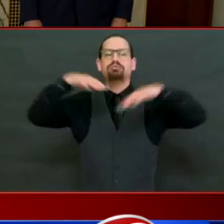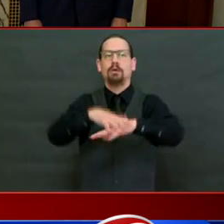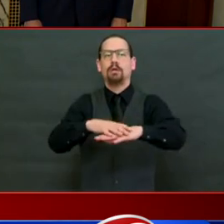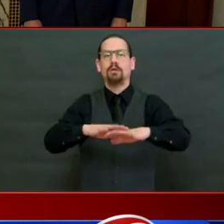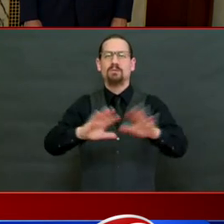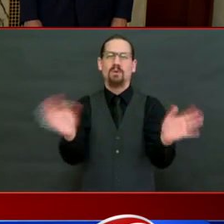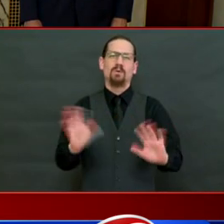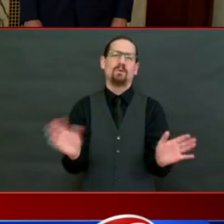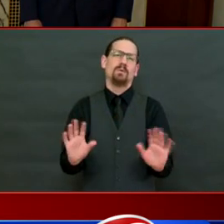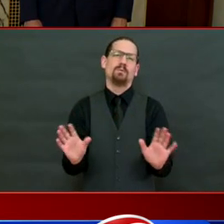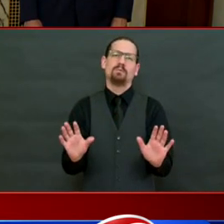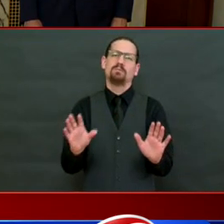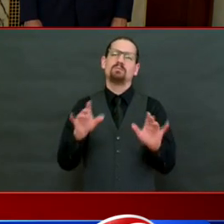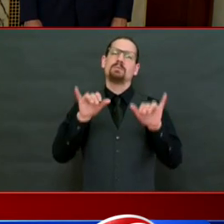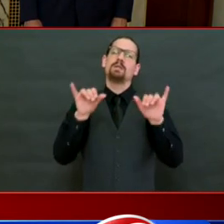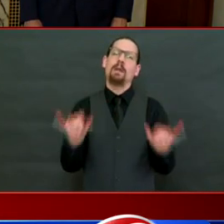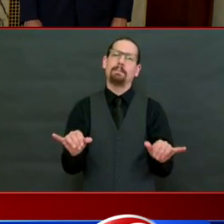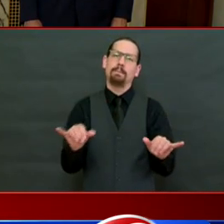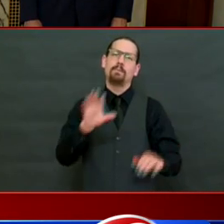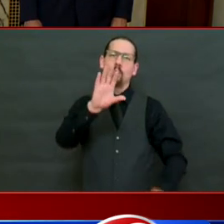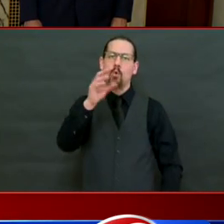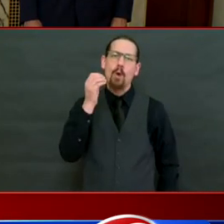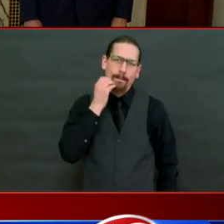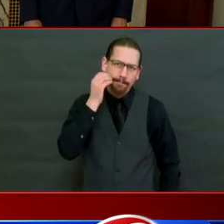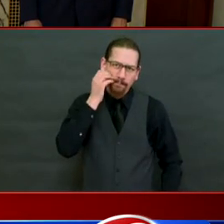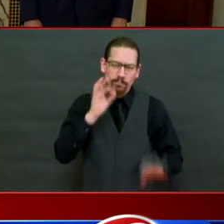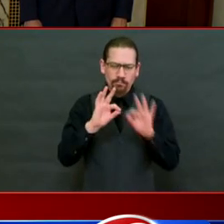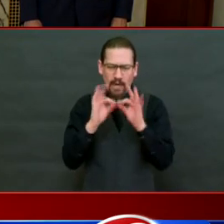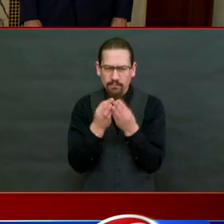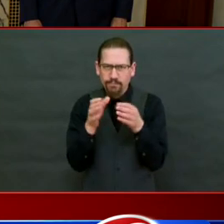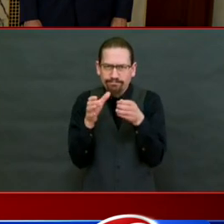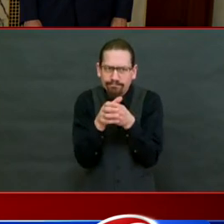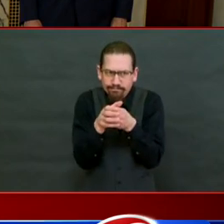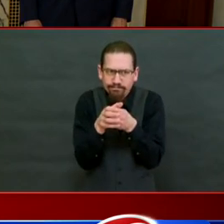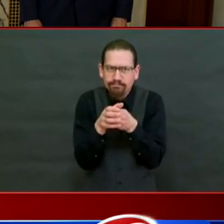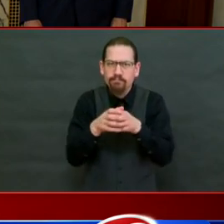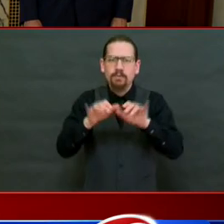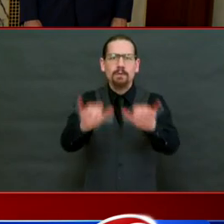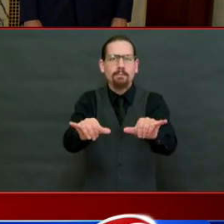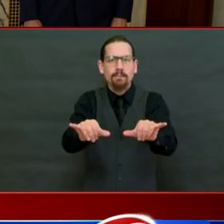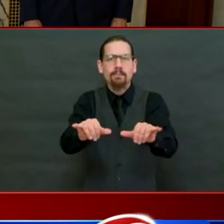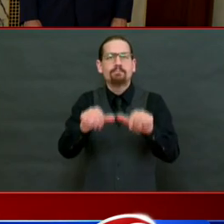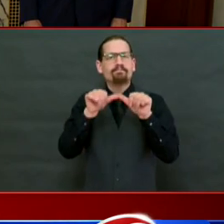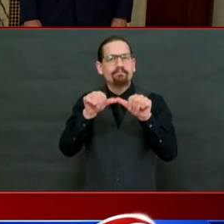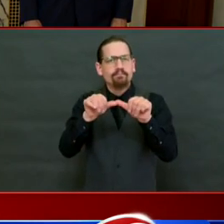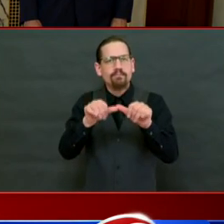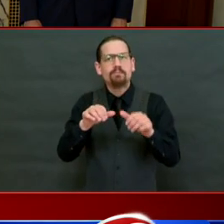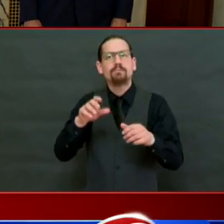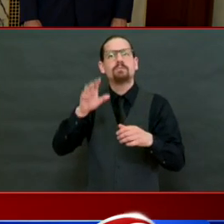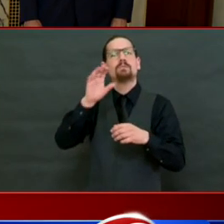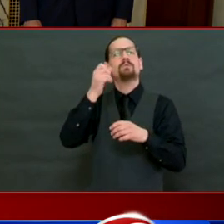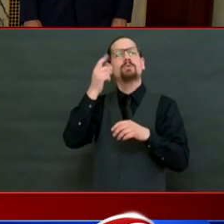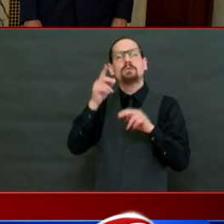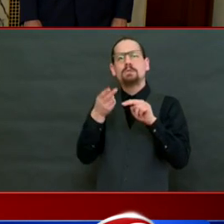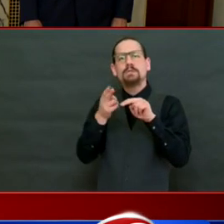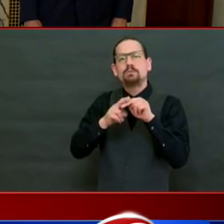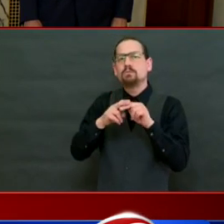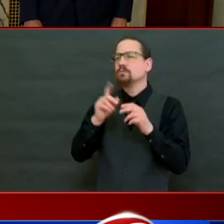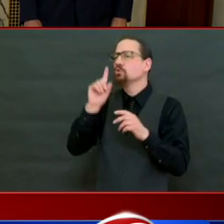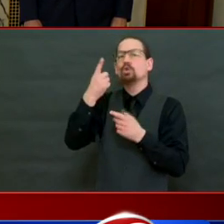with. You shouldn't be seeing a different 10 people every day. This is a tiny increase in our